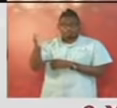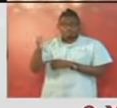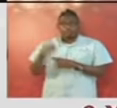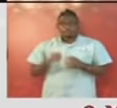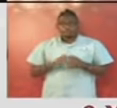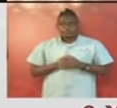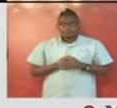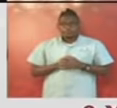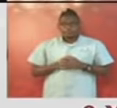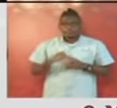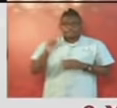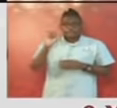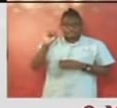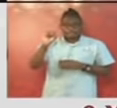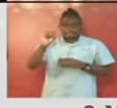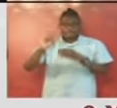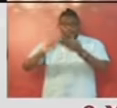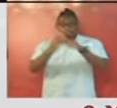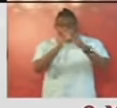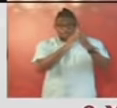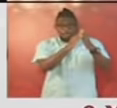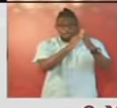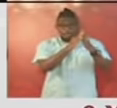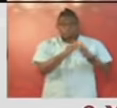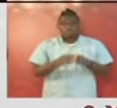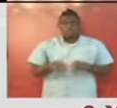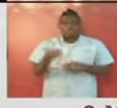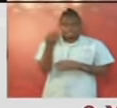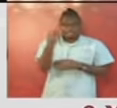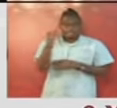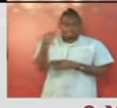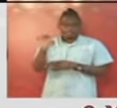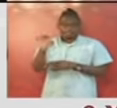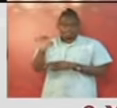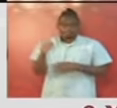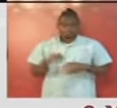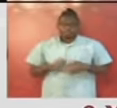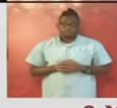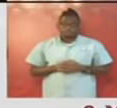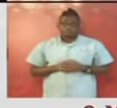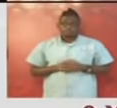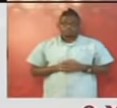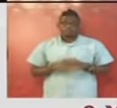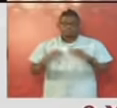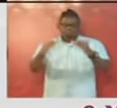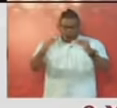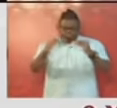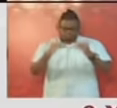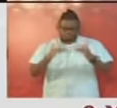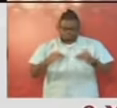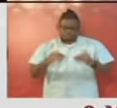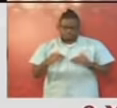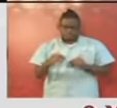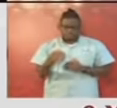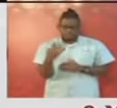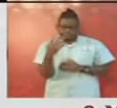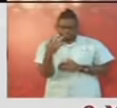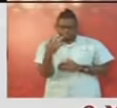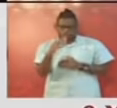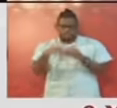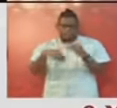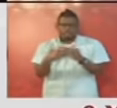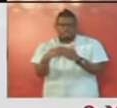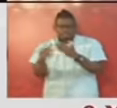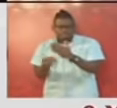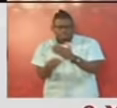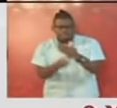Scarborough Regional Hospital at the Fort, 19. By way of our step-down facilities, 41 persons in total.